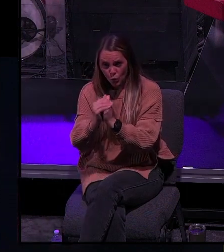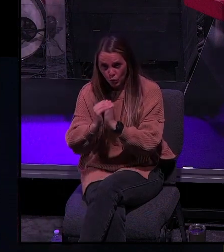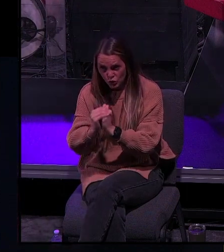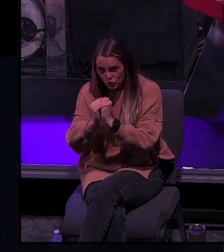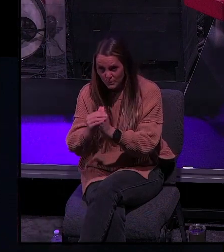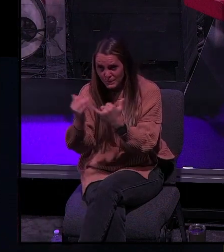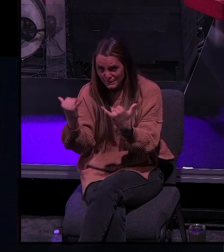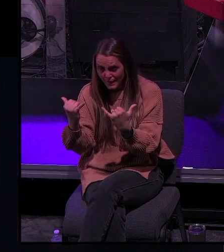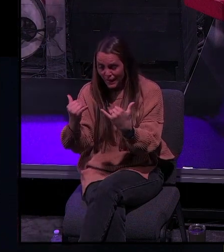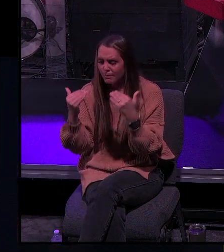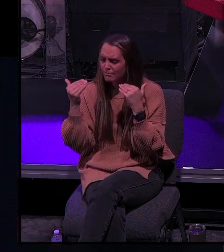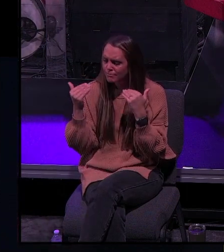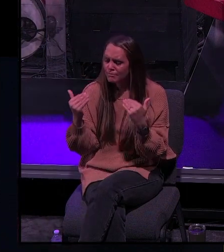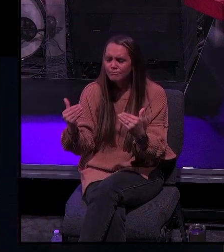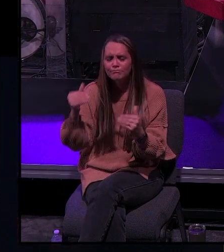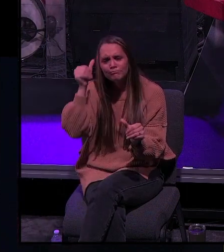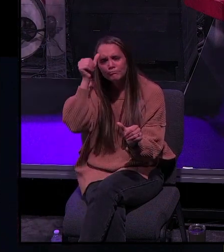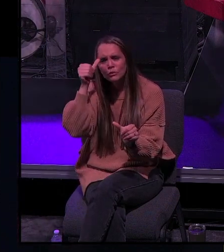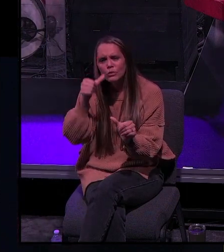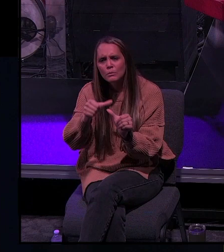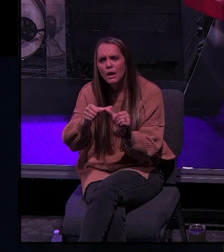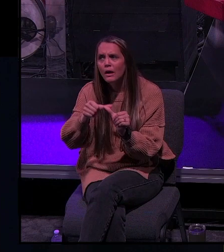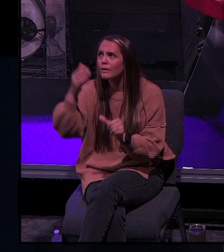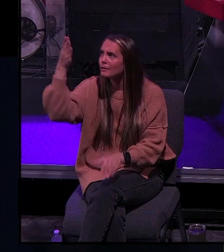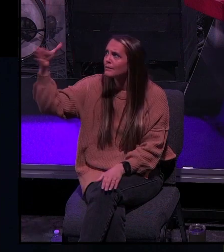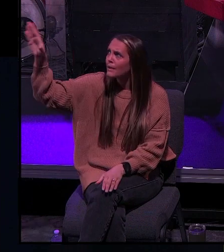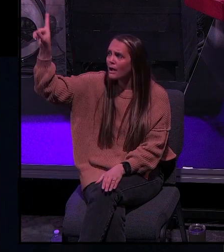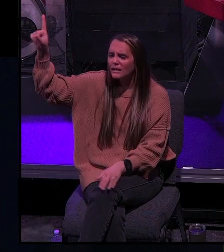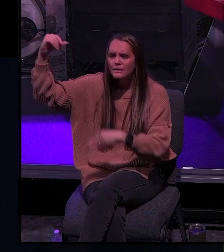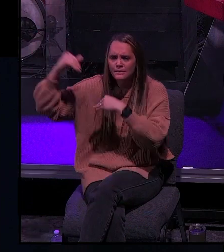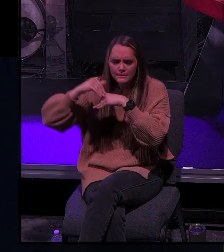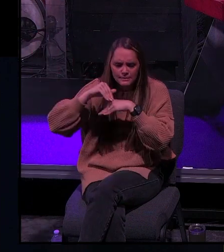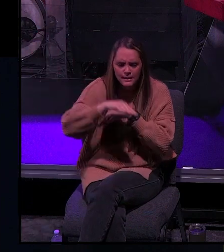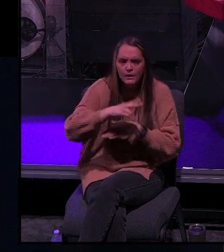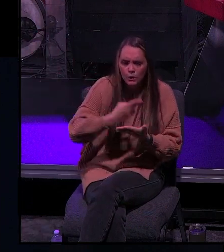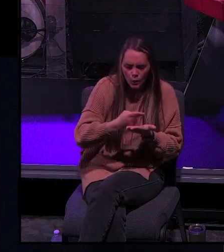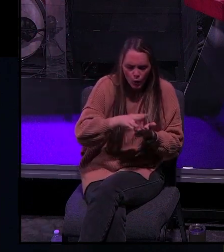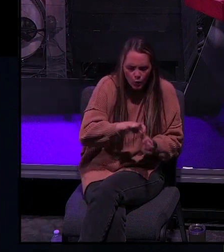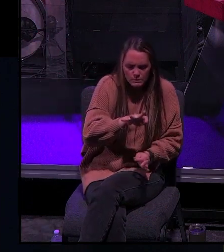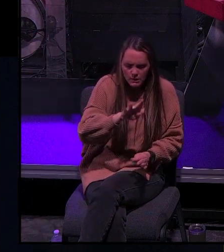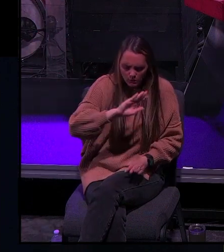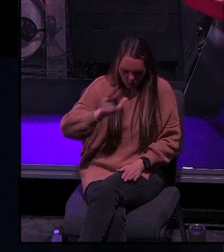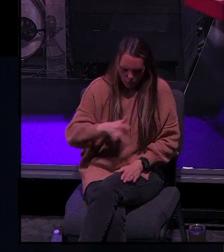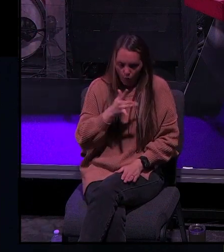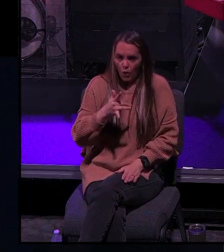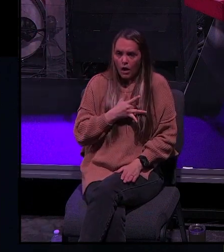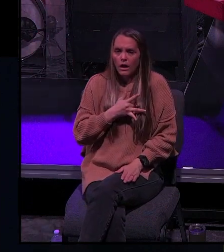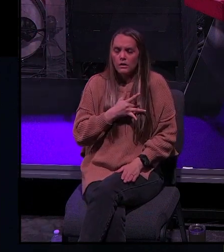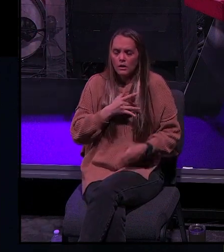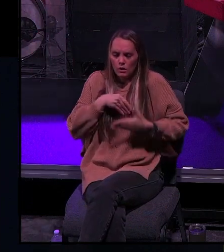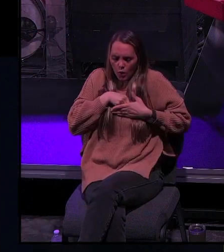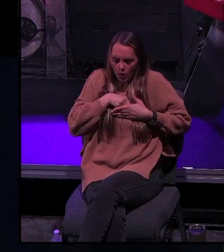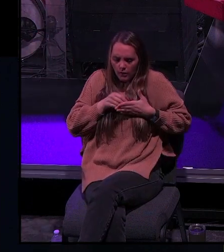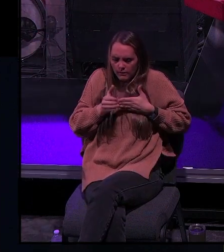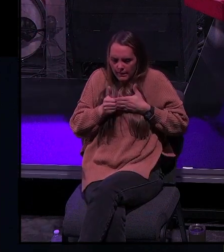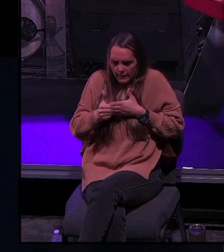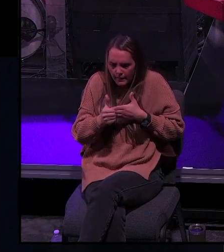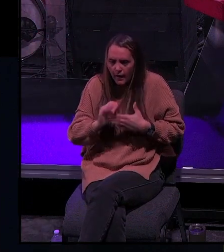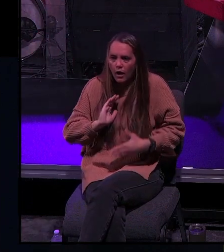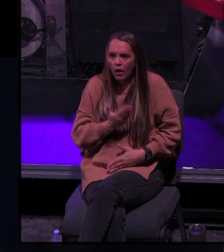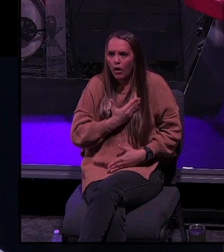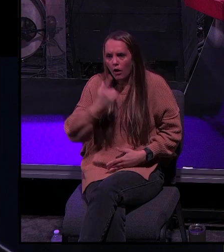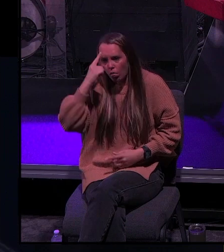us remember that God sent us the Holy Spirit to enter our hearts, to guide our thoughts, and to influence our